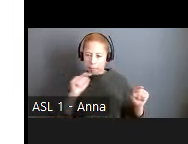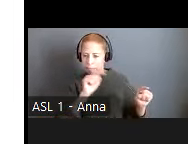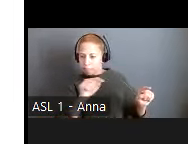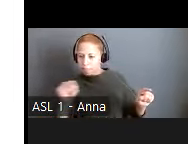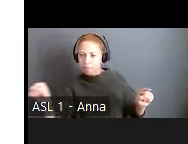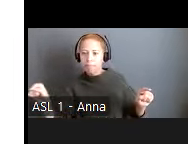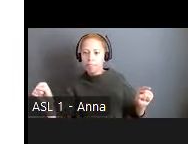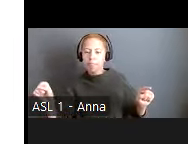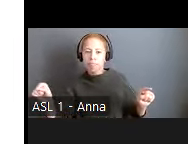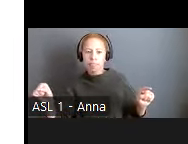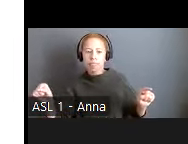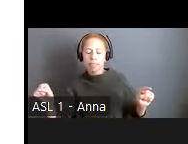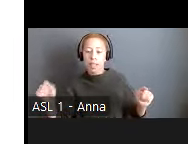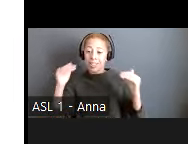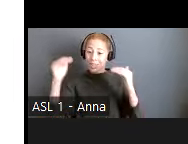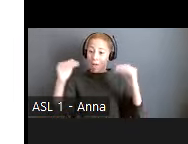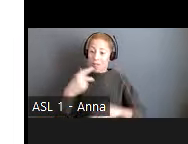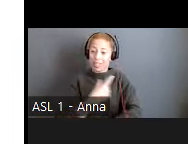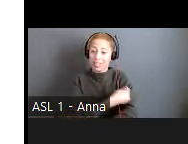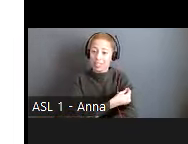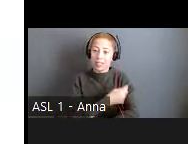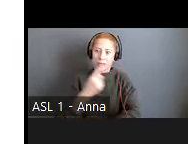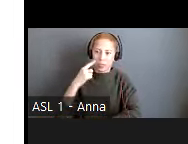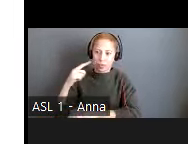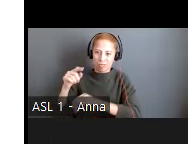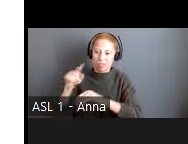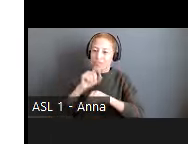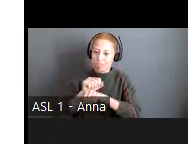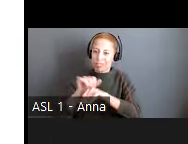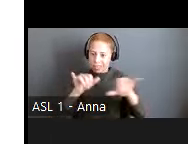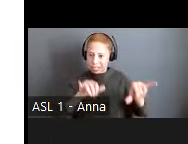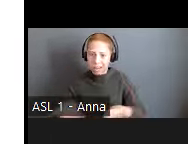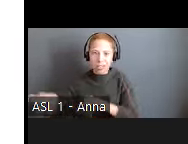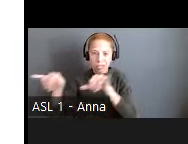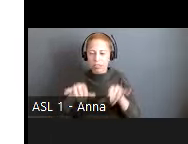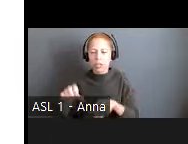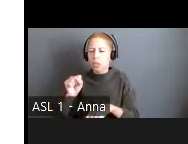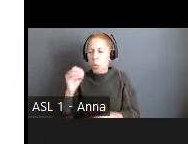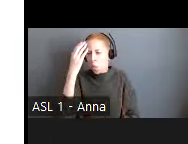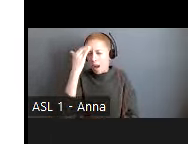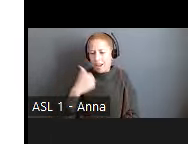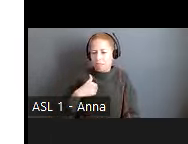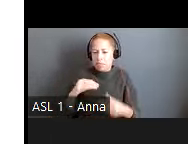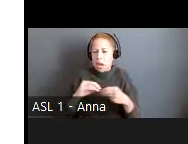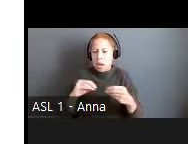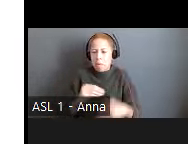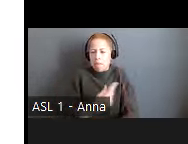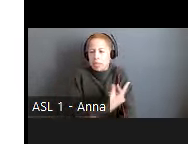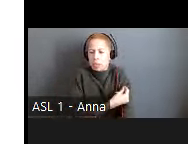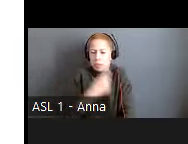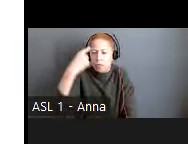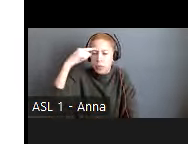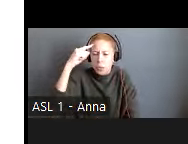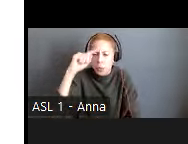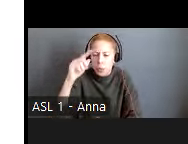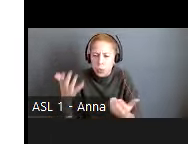vaccinations to a key standard, which was NACI's standards. So why am I talking about vaccination? I'm talking about it